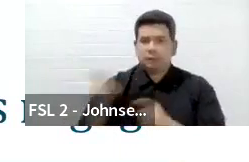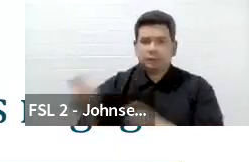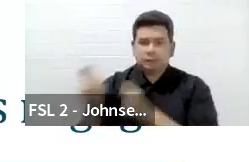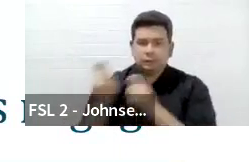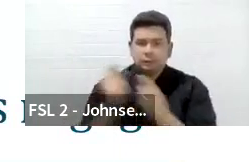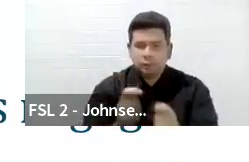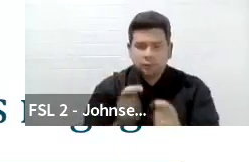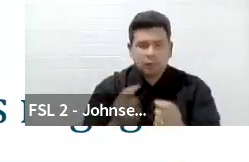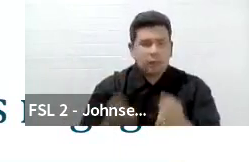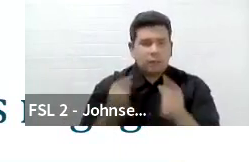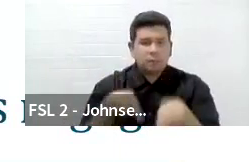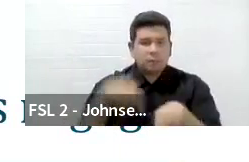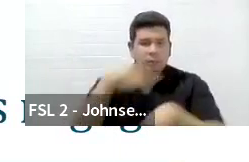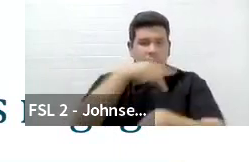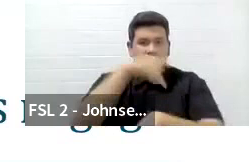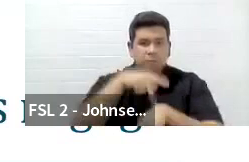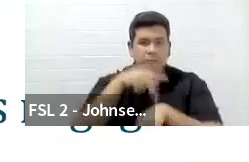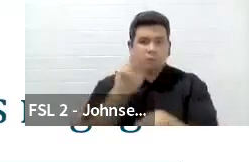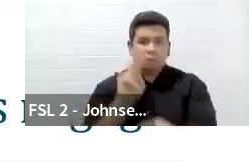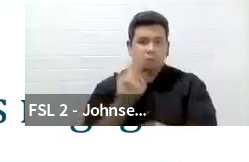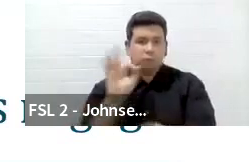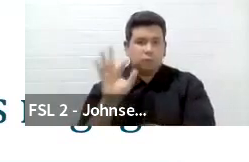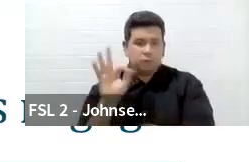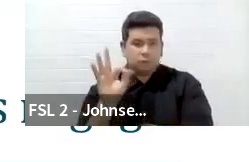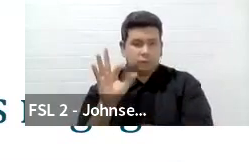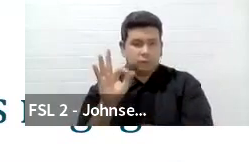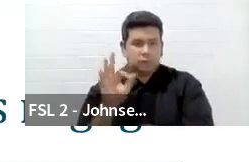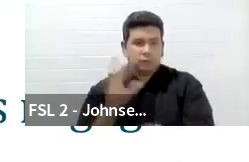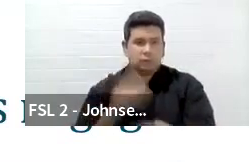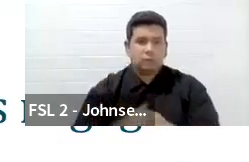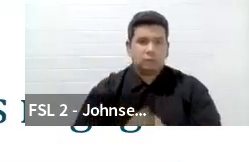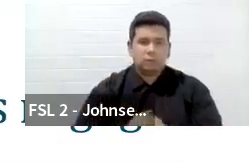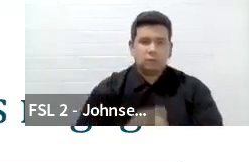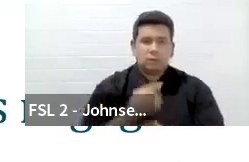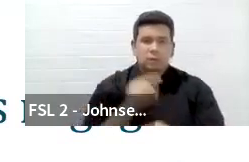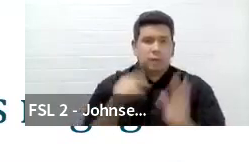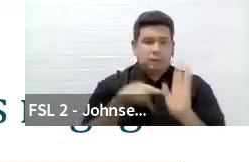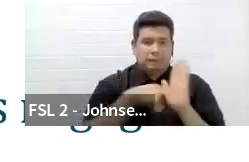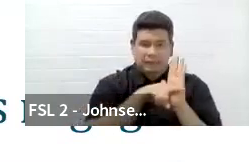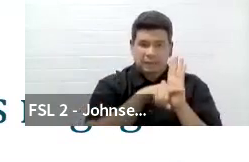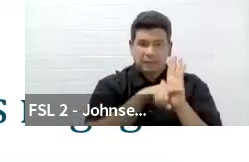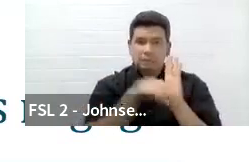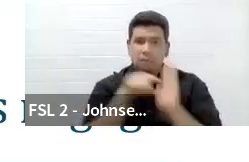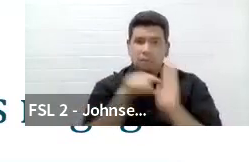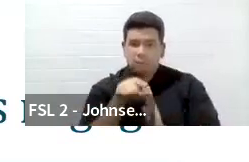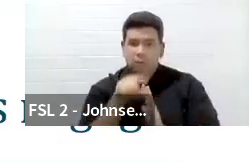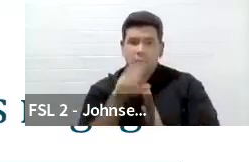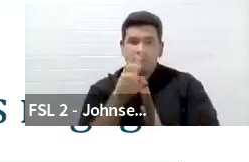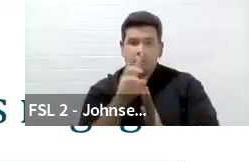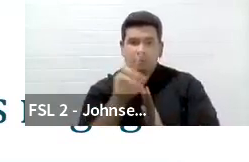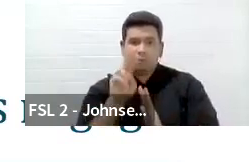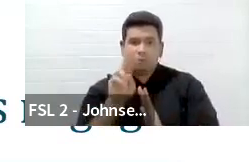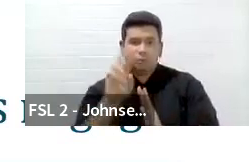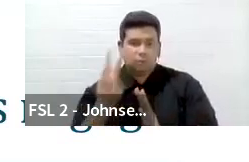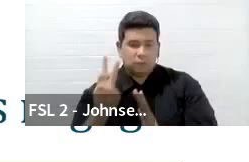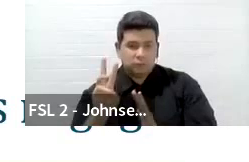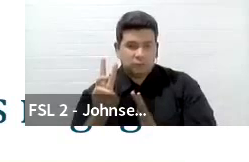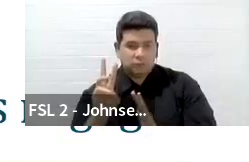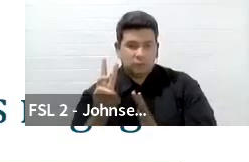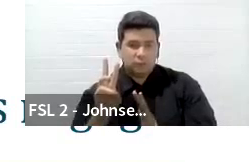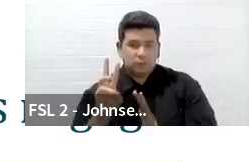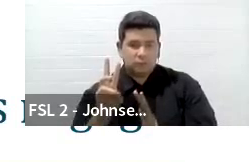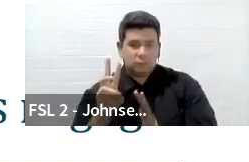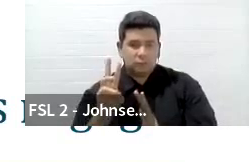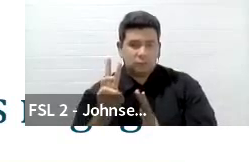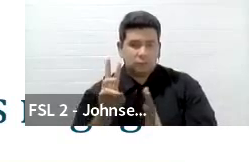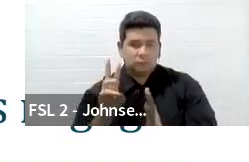2019, it was negative 0.626 per 1,000 population, negative, implying that we were losing more